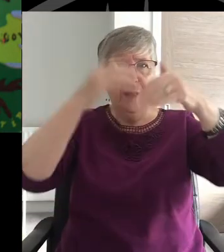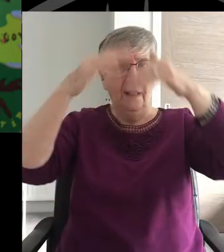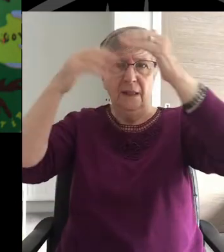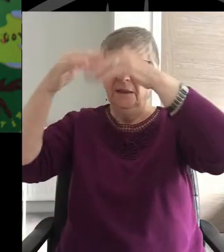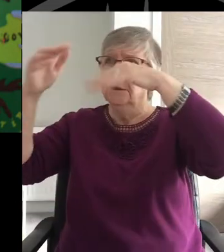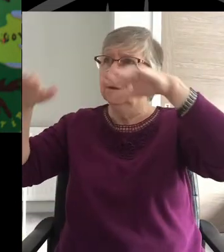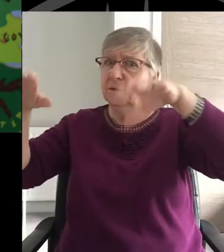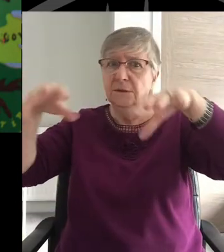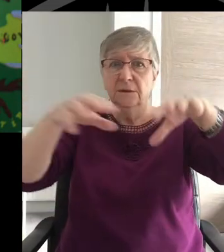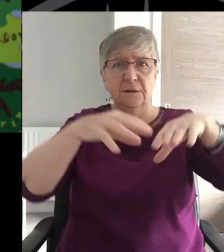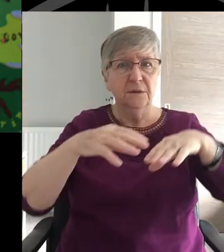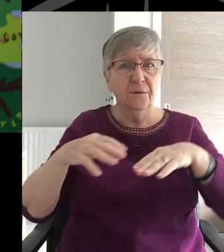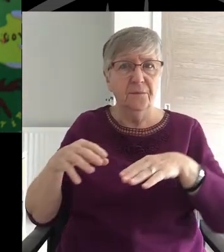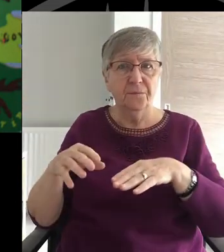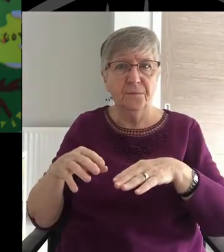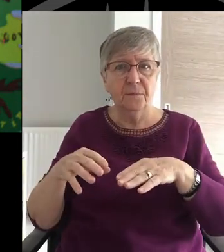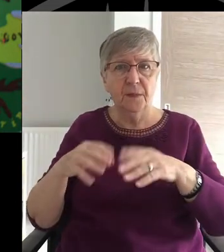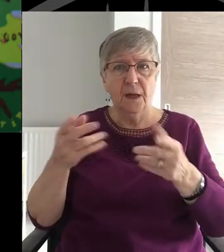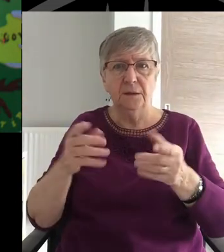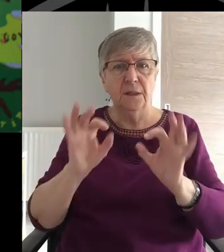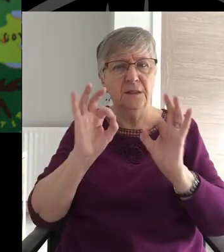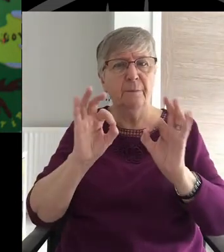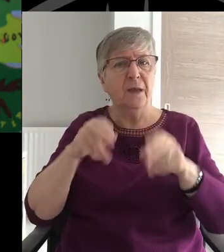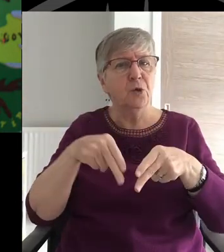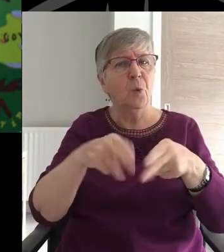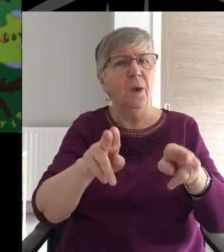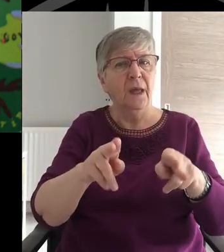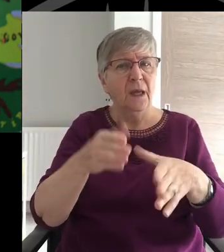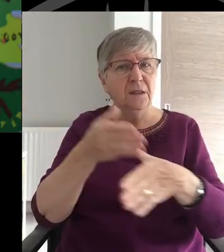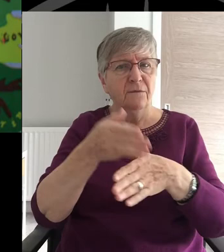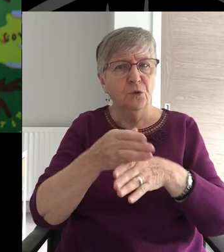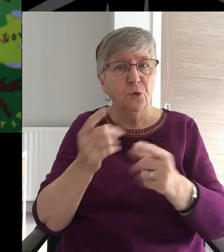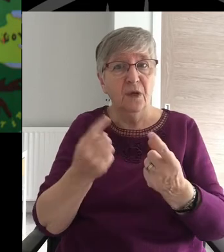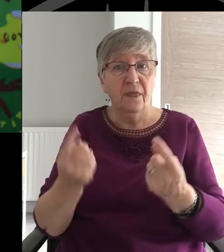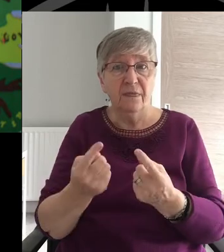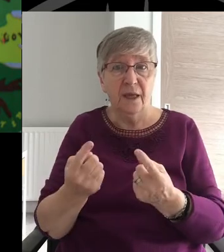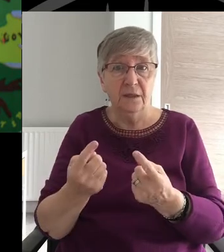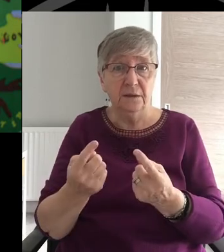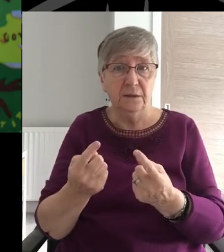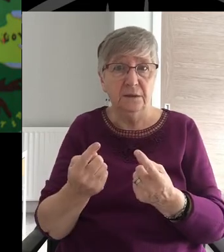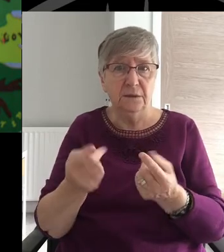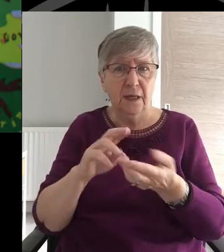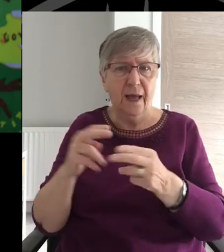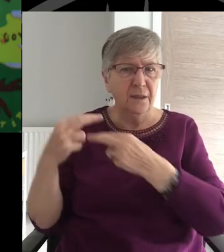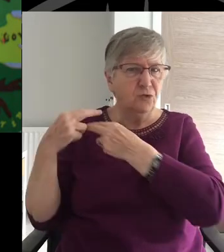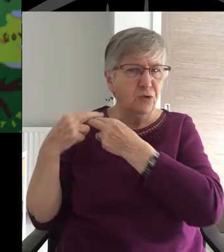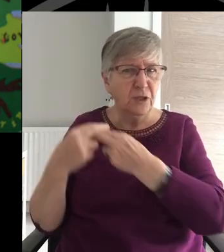and its particular ways of doing things, and a lot of its man-built traditions.